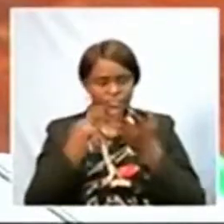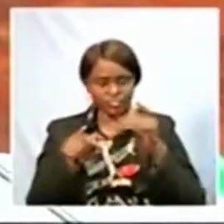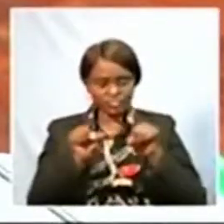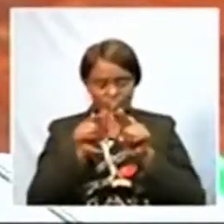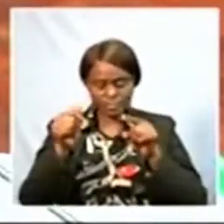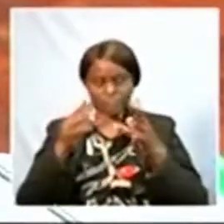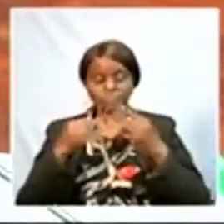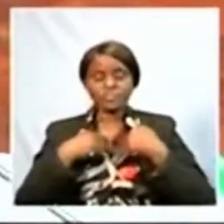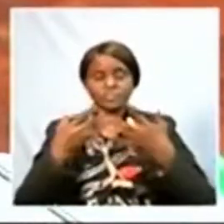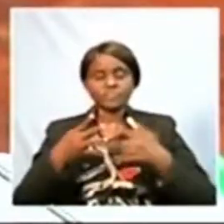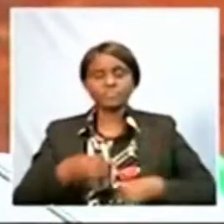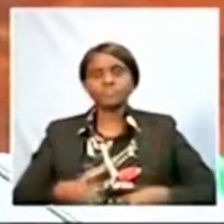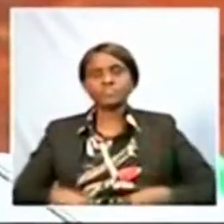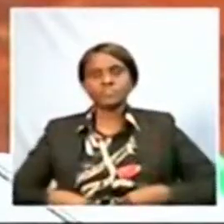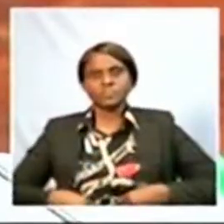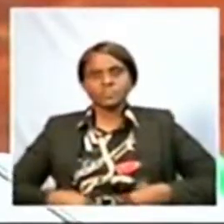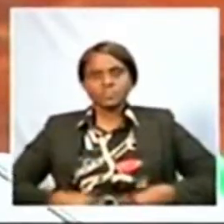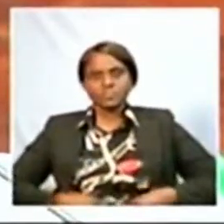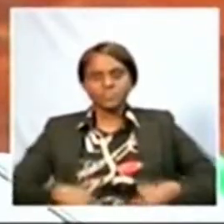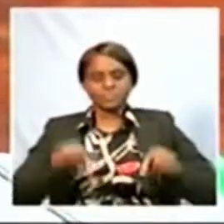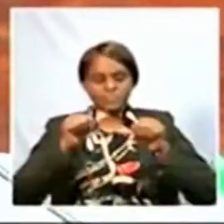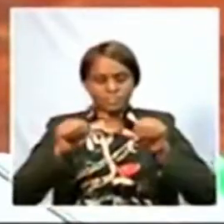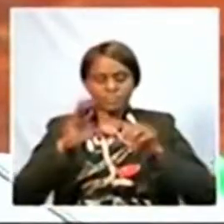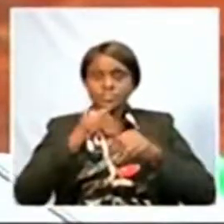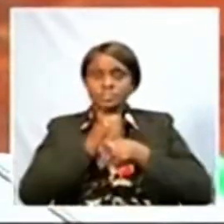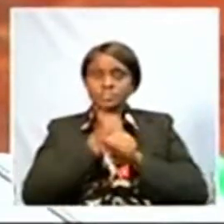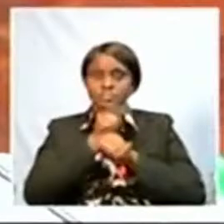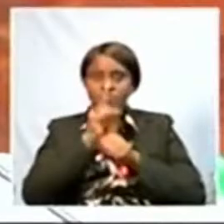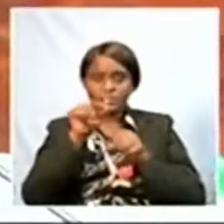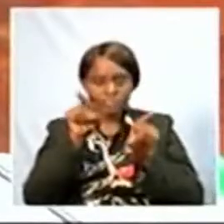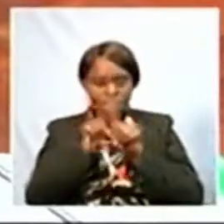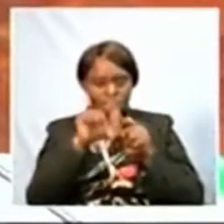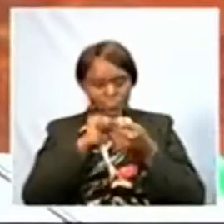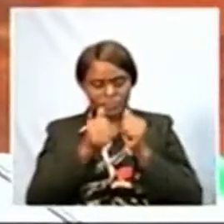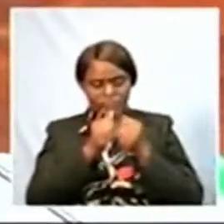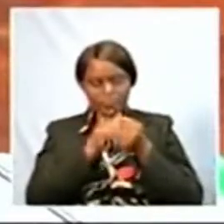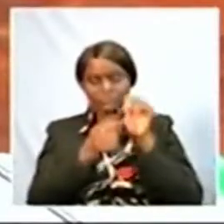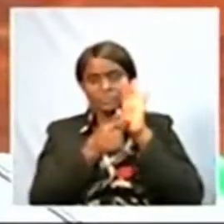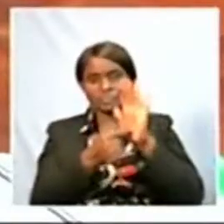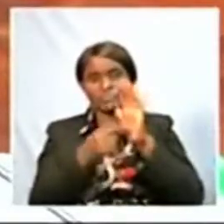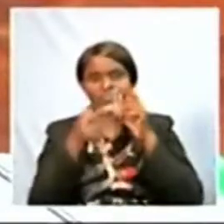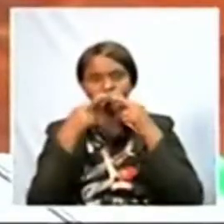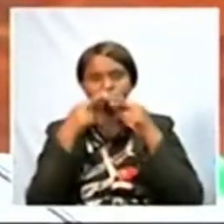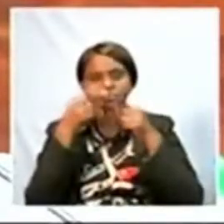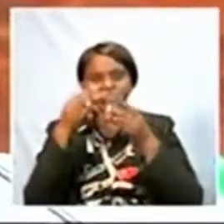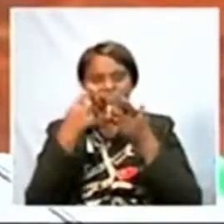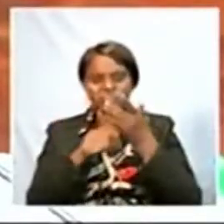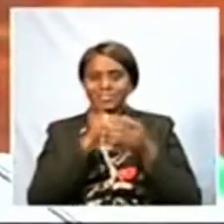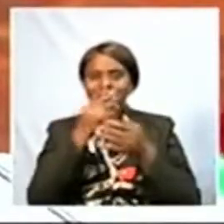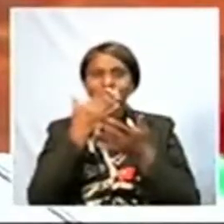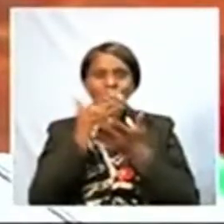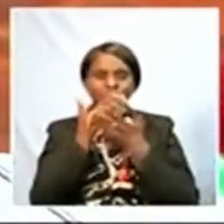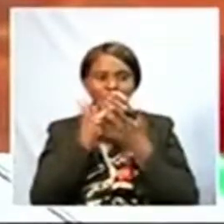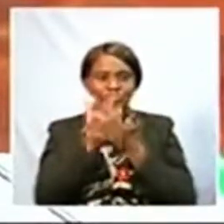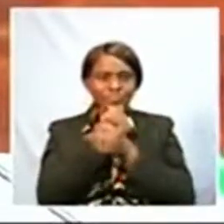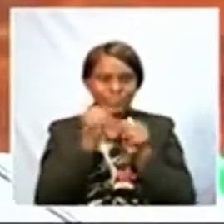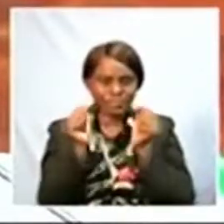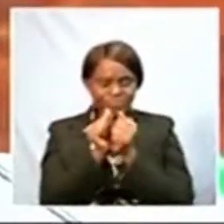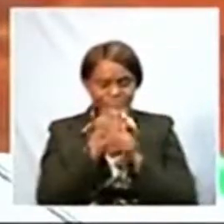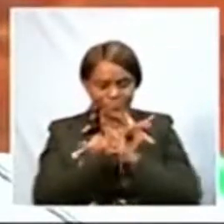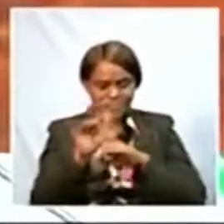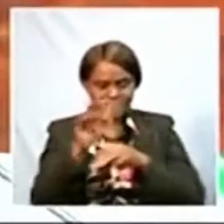like to acknowledge the observations made by the auditors. The defects highlighted were as a result of improper curing and lack